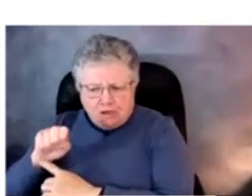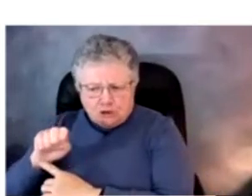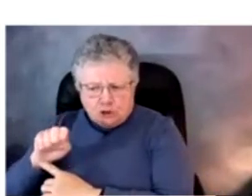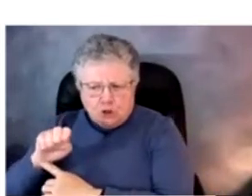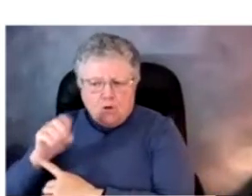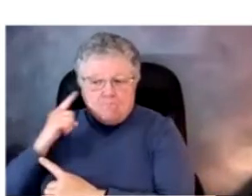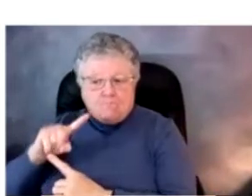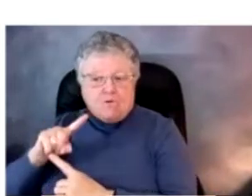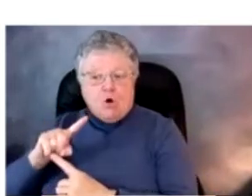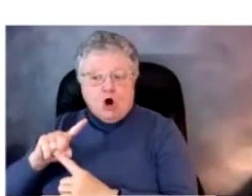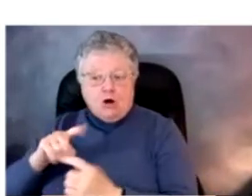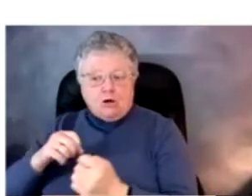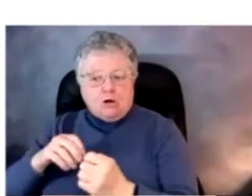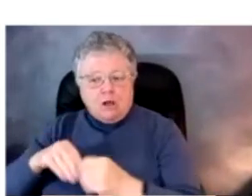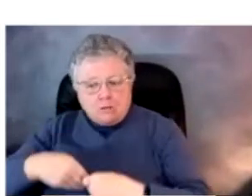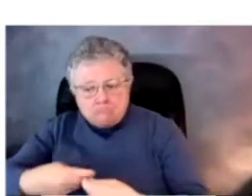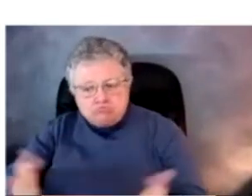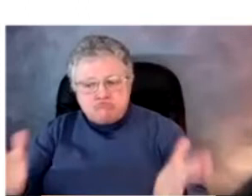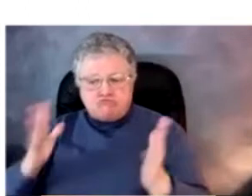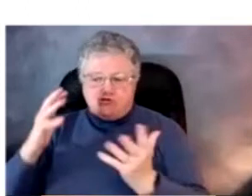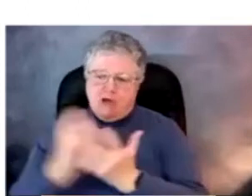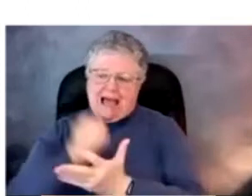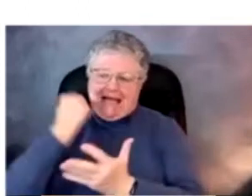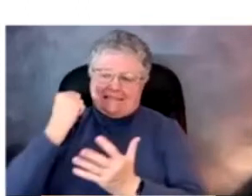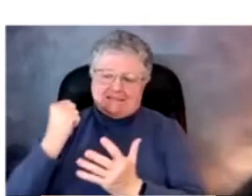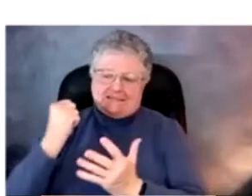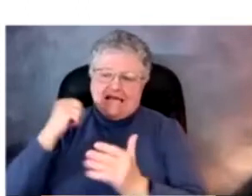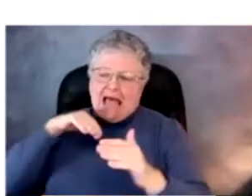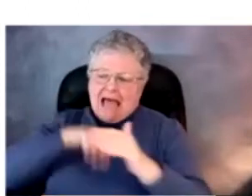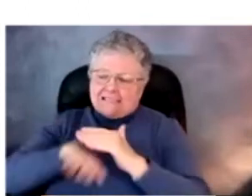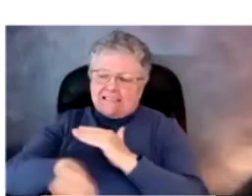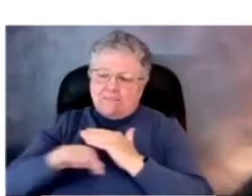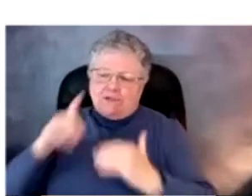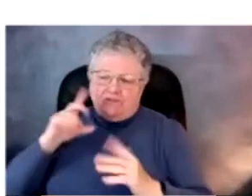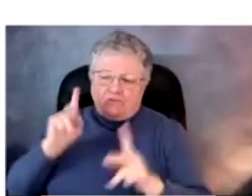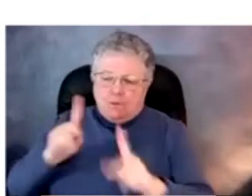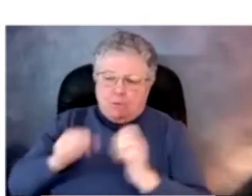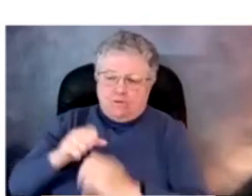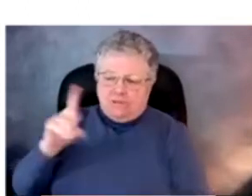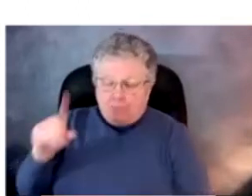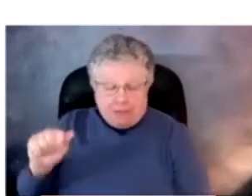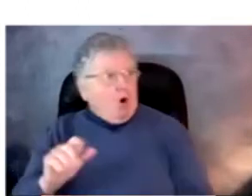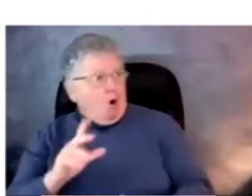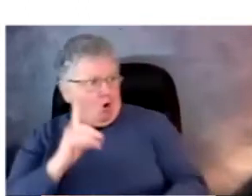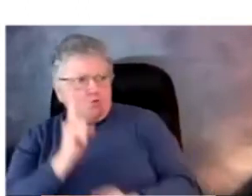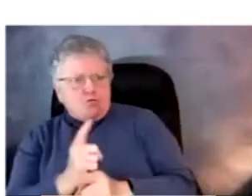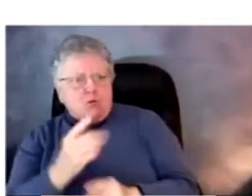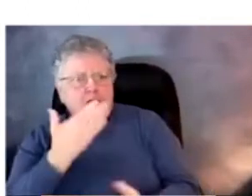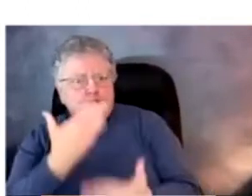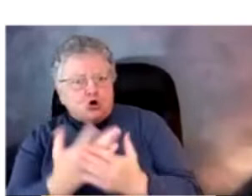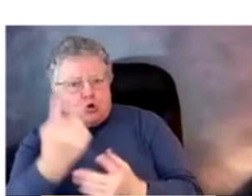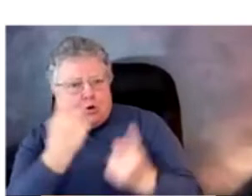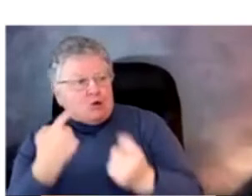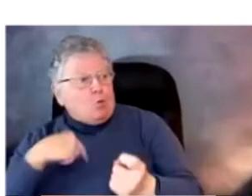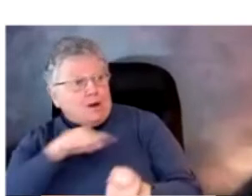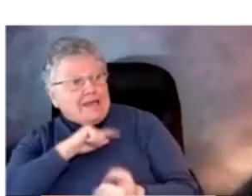there's some really interesting, we need some economists is what I guess. We need some economists in our team. So if